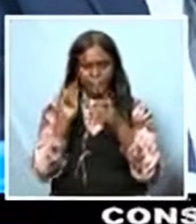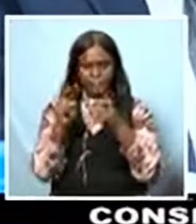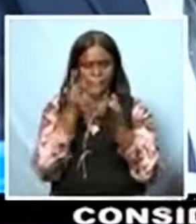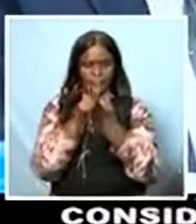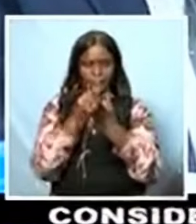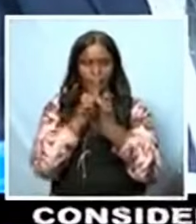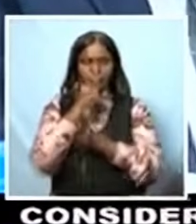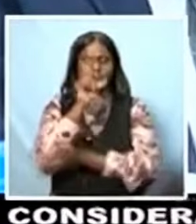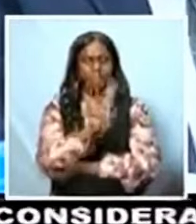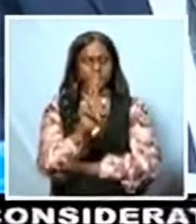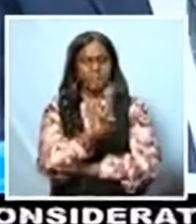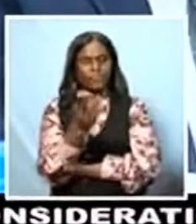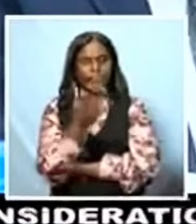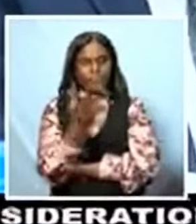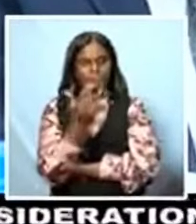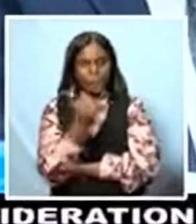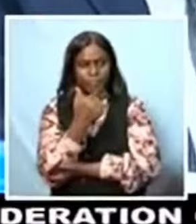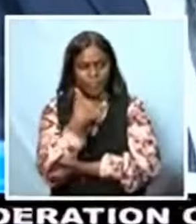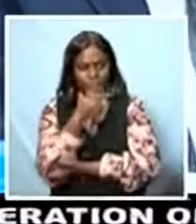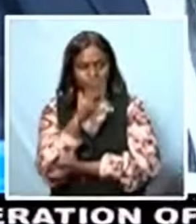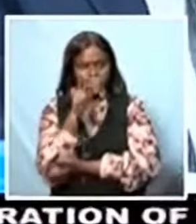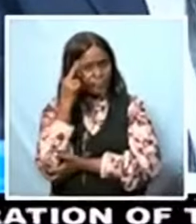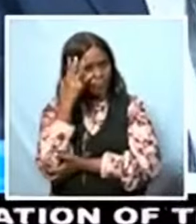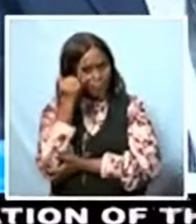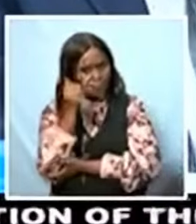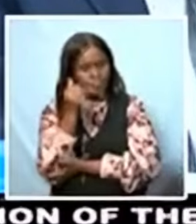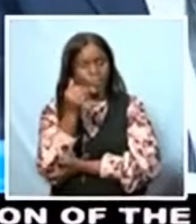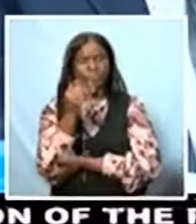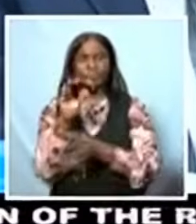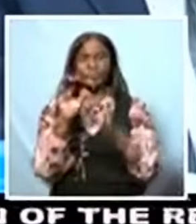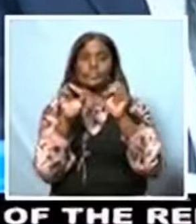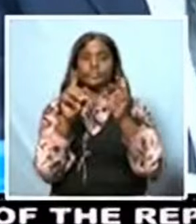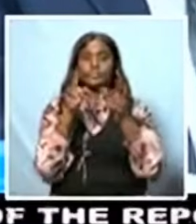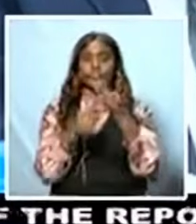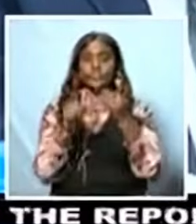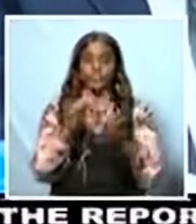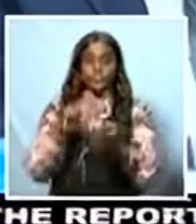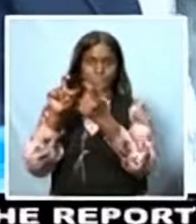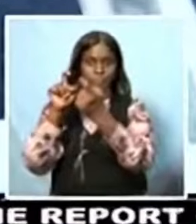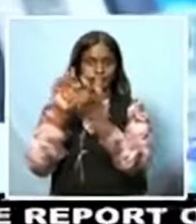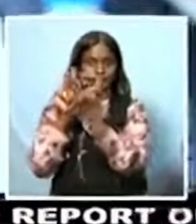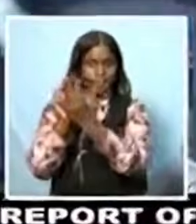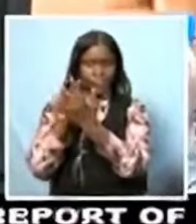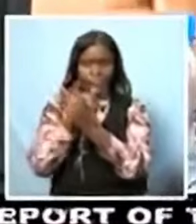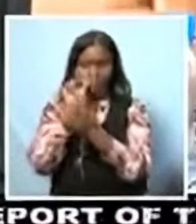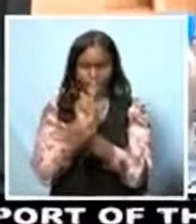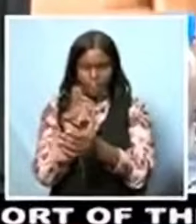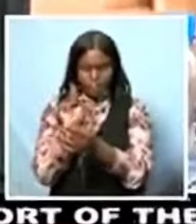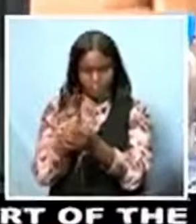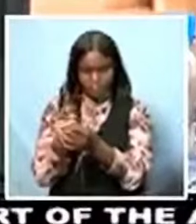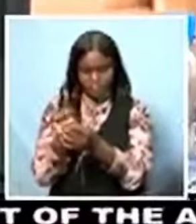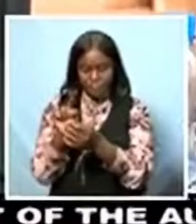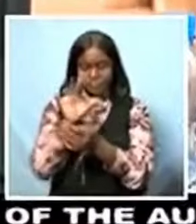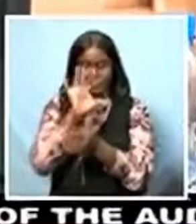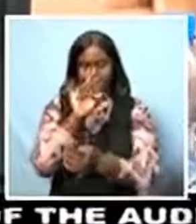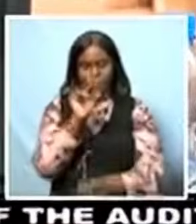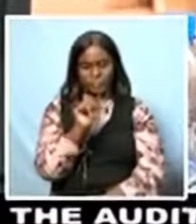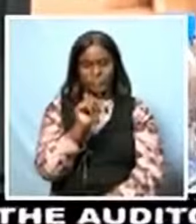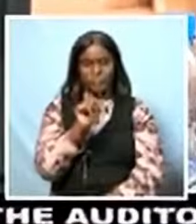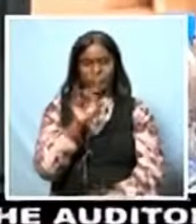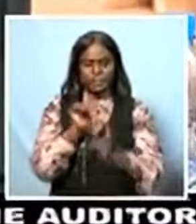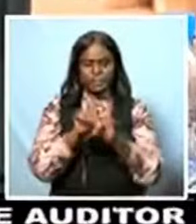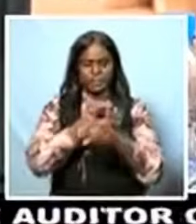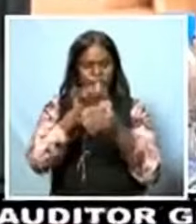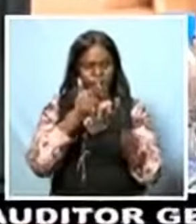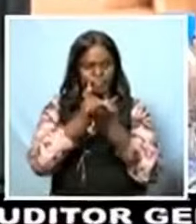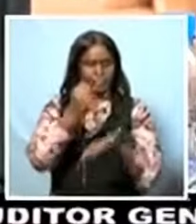amount not spent? There's no reason given. Okay. What challenges were you facing not to spend these 8 points on all